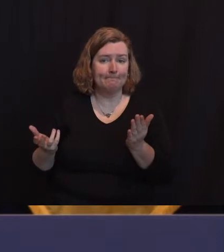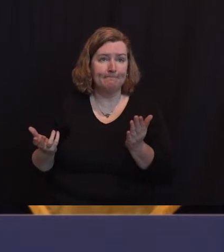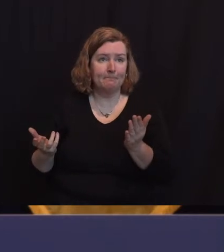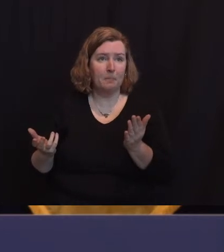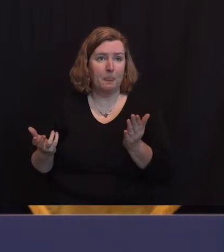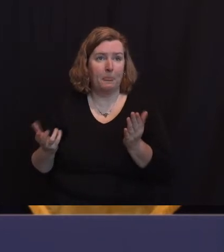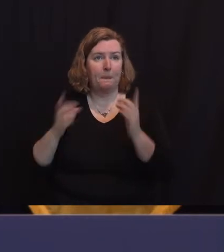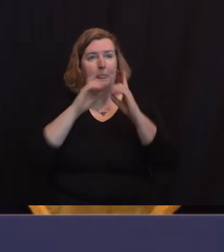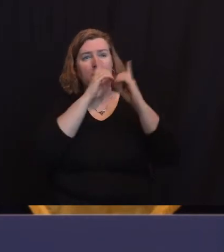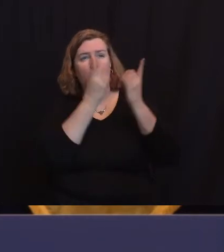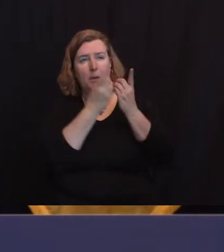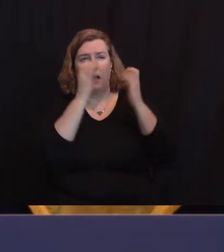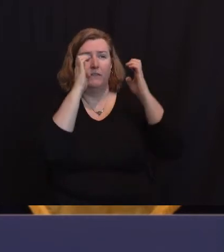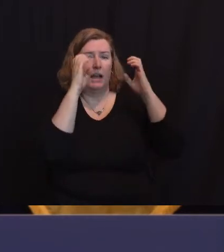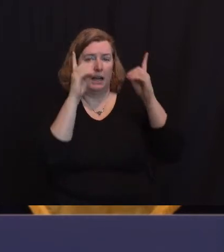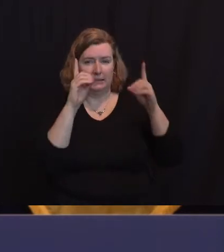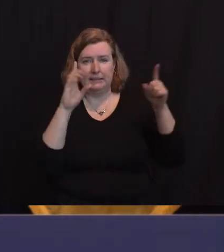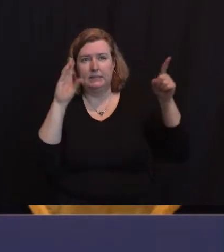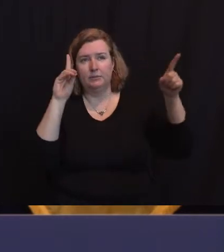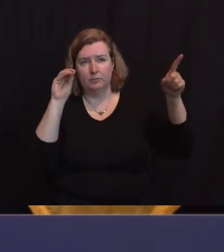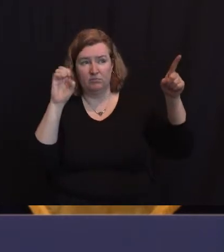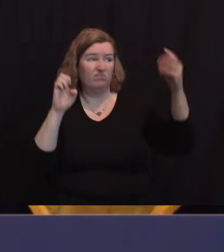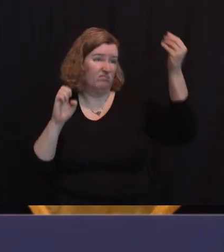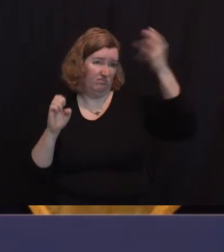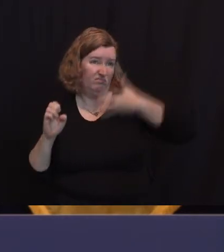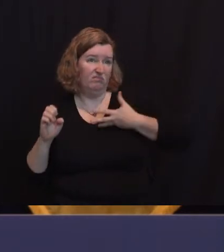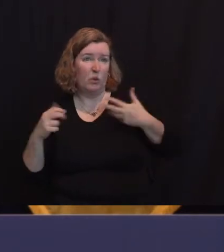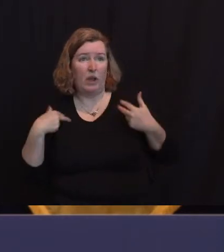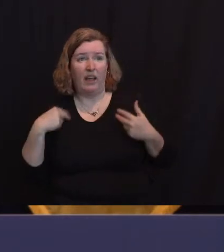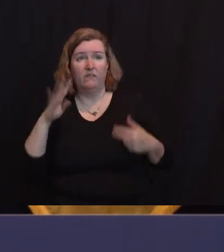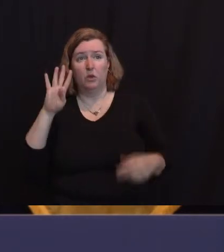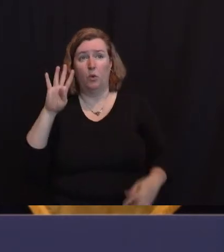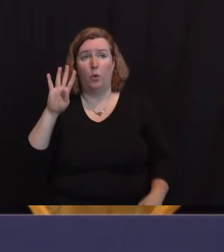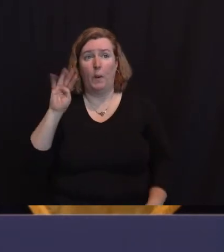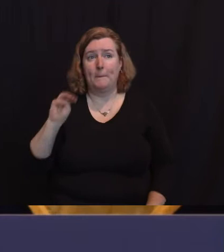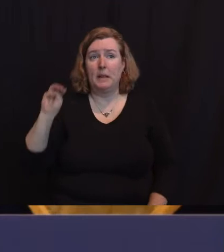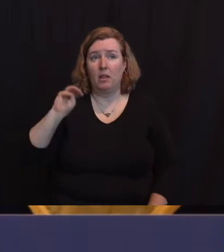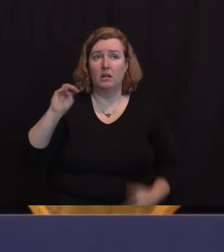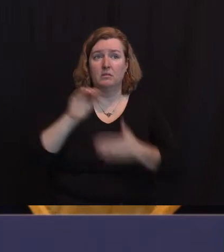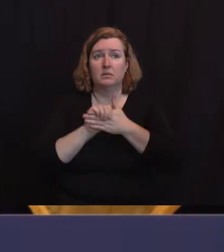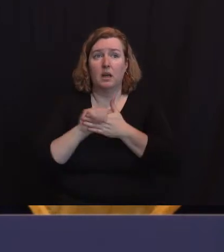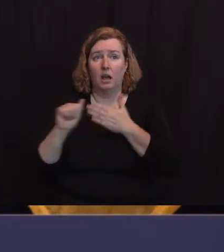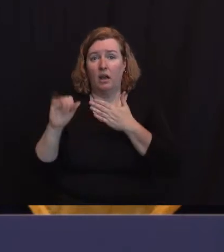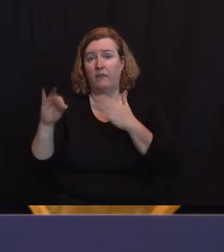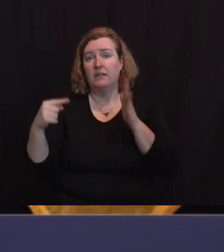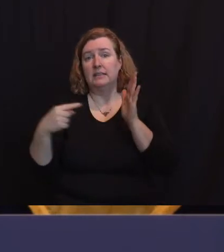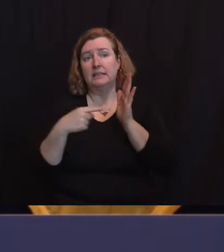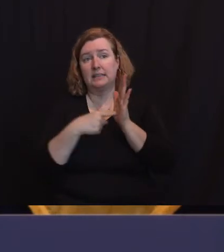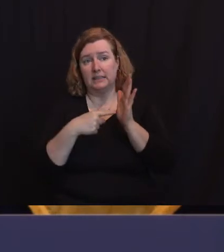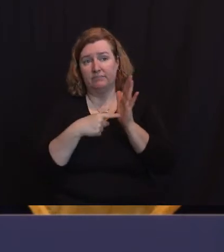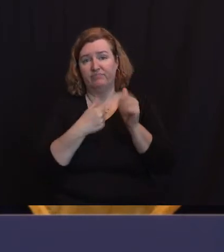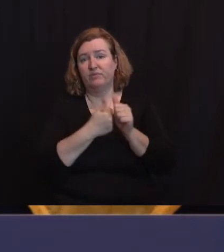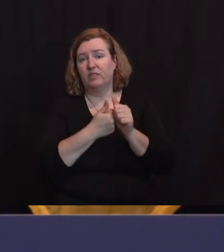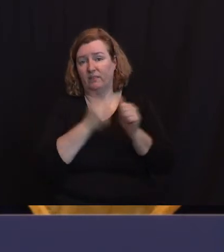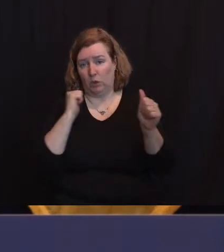got, I think, $400 million of debt avoidance in our budget, things like the South Jersey